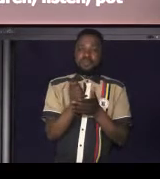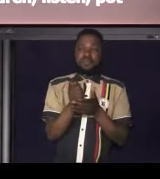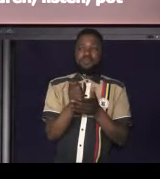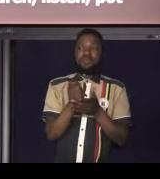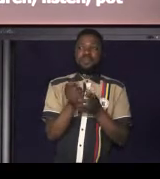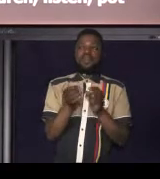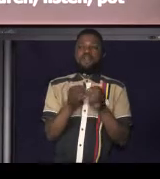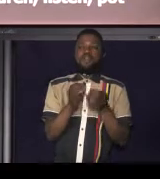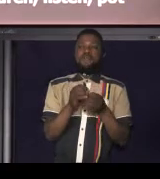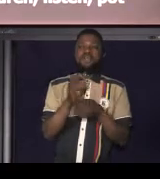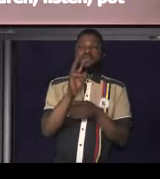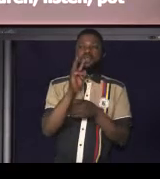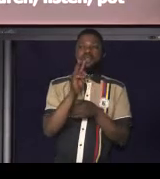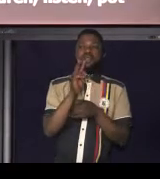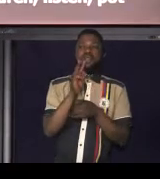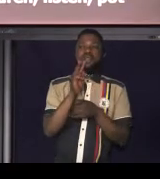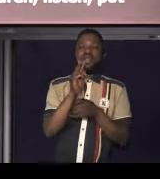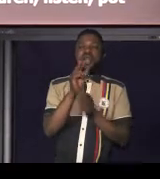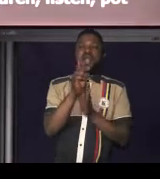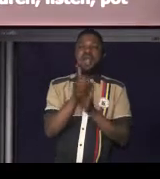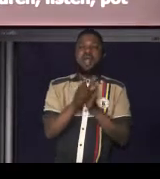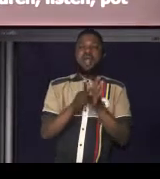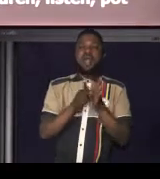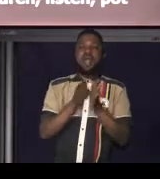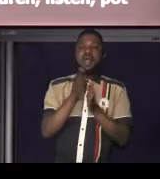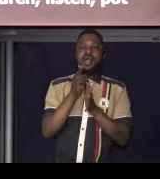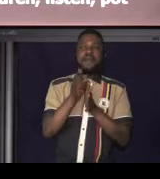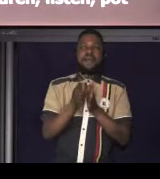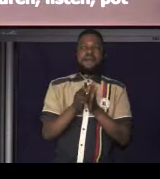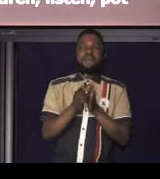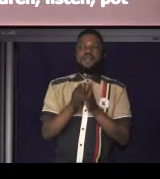Have you written that too? Number 3,